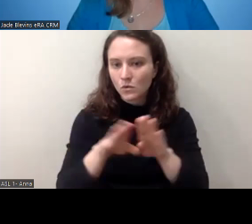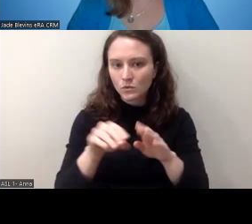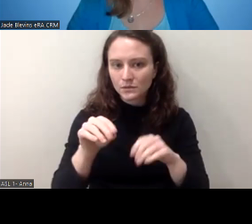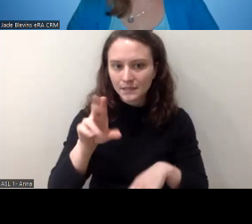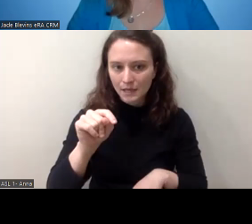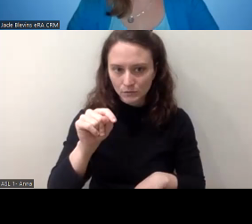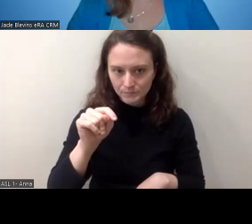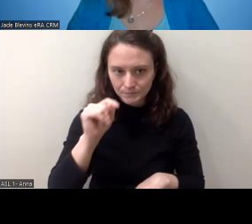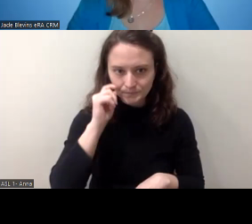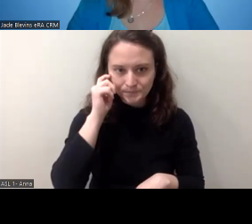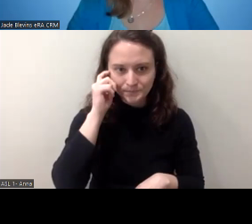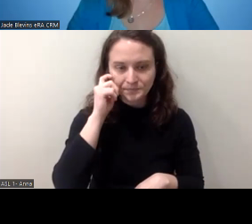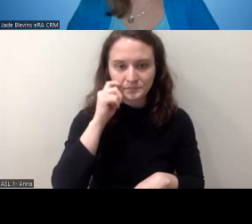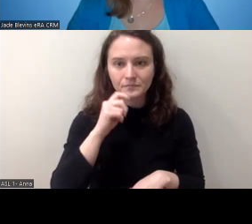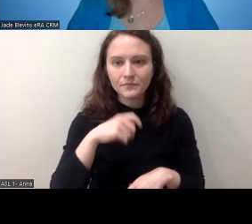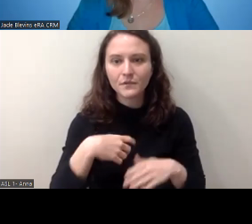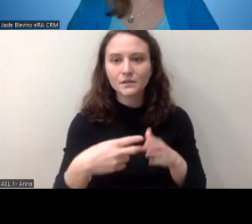Electronically submit